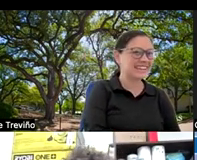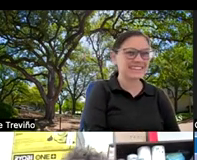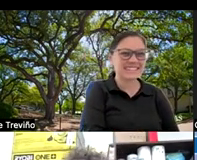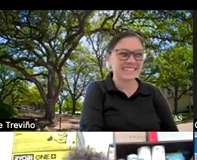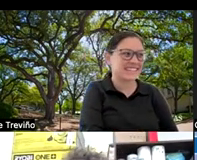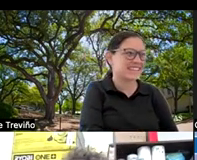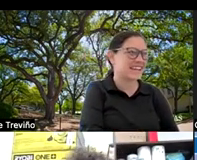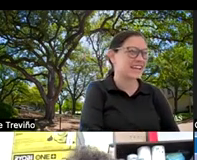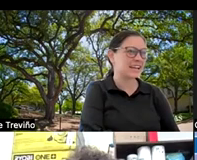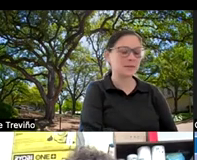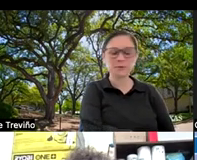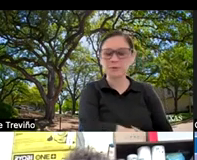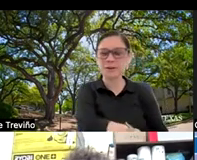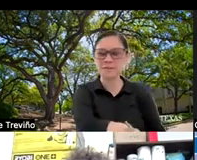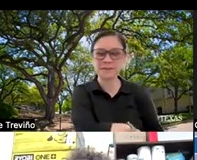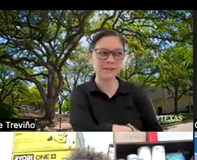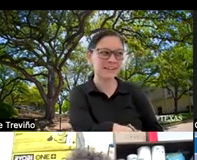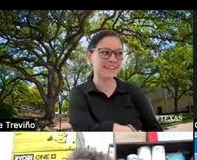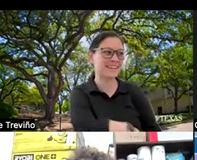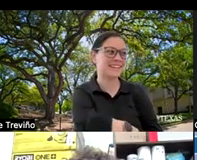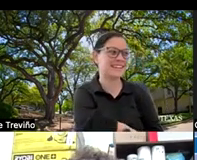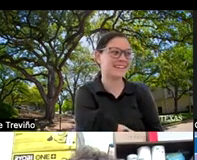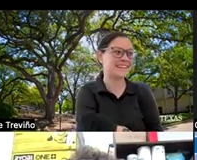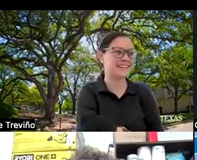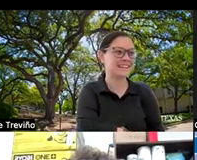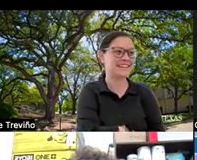All right, let's see. April Crawford.